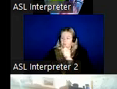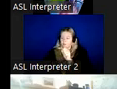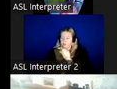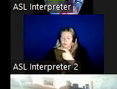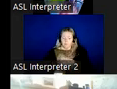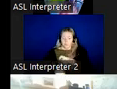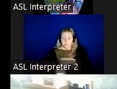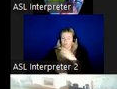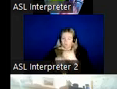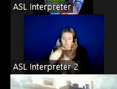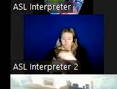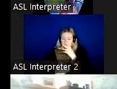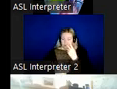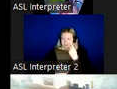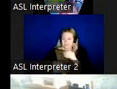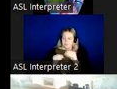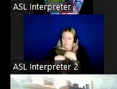on.